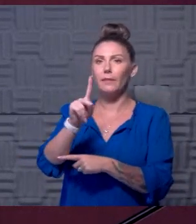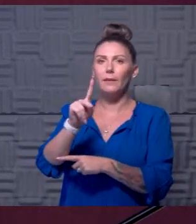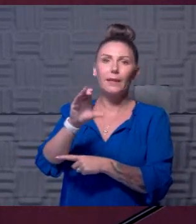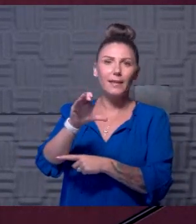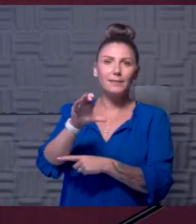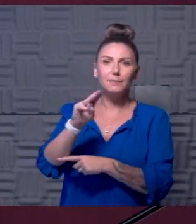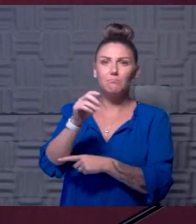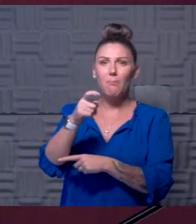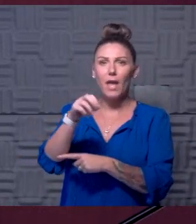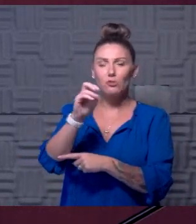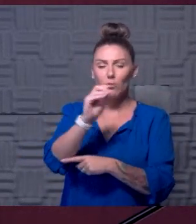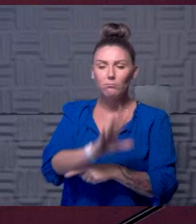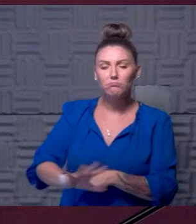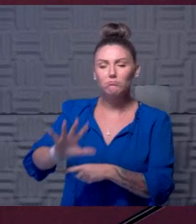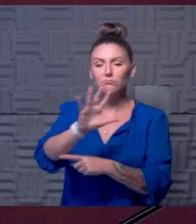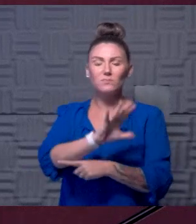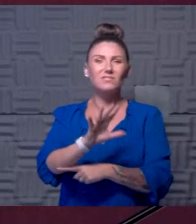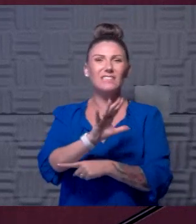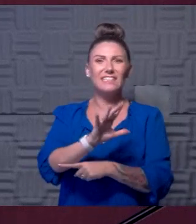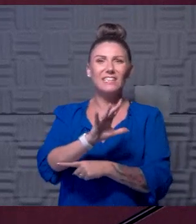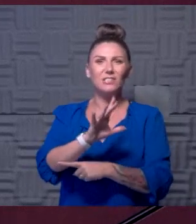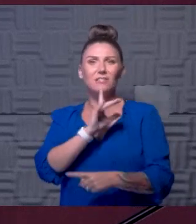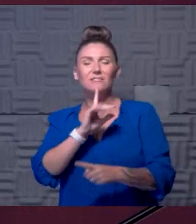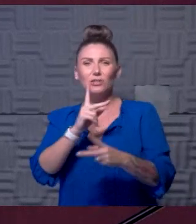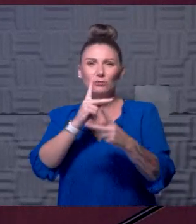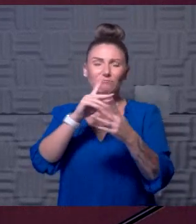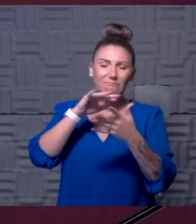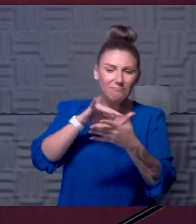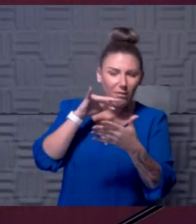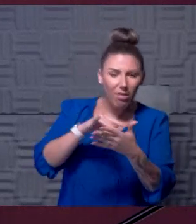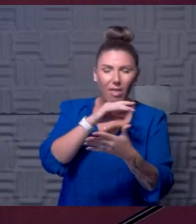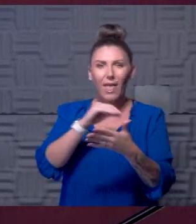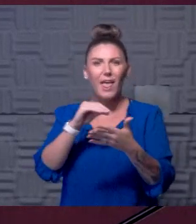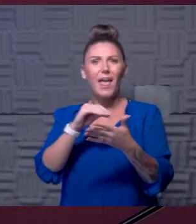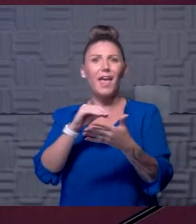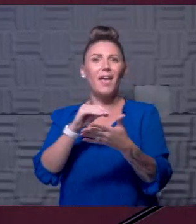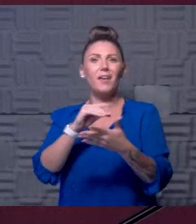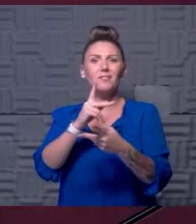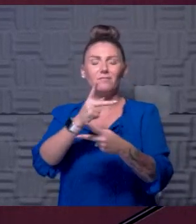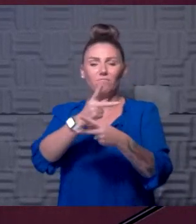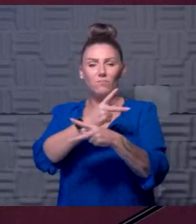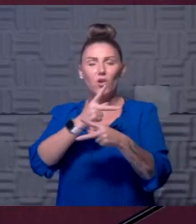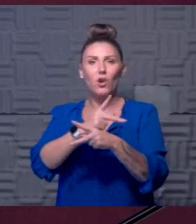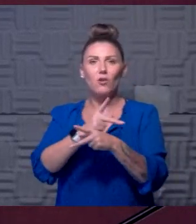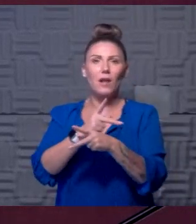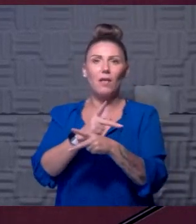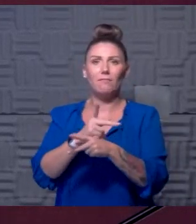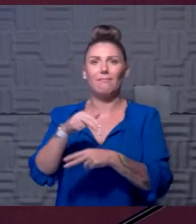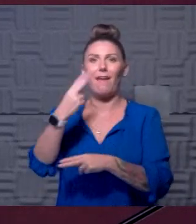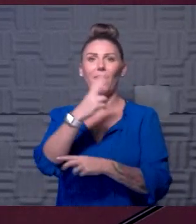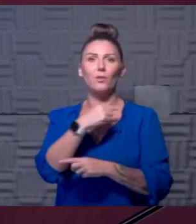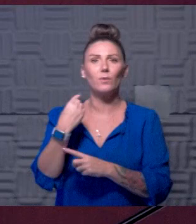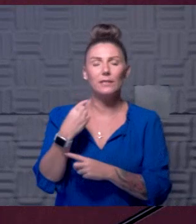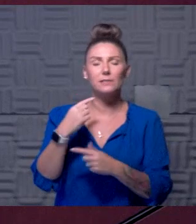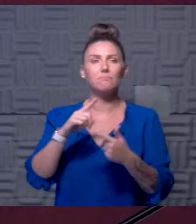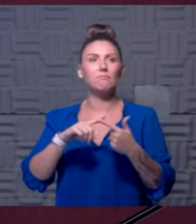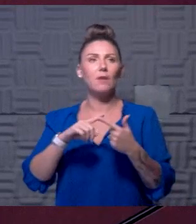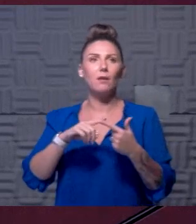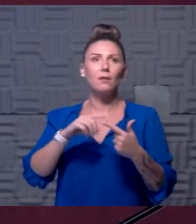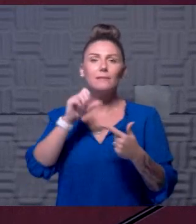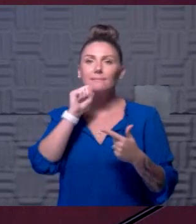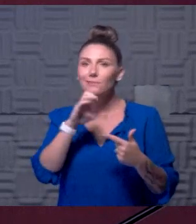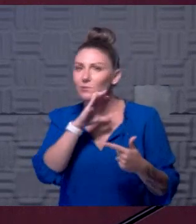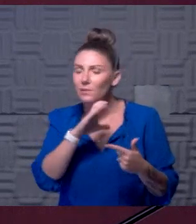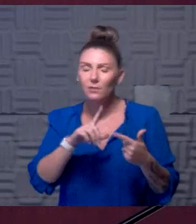area to really hit those at-risk populations that we want to enroll, the elderly population,